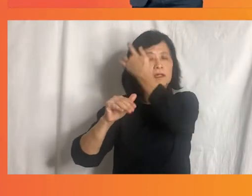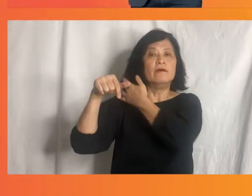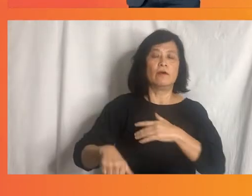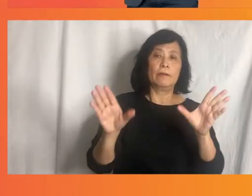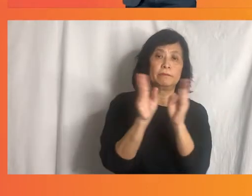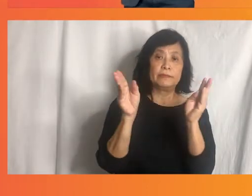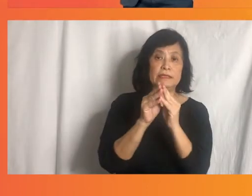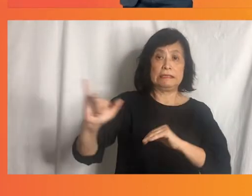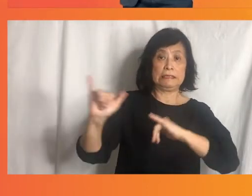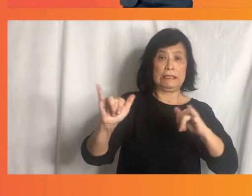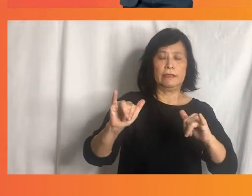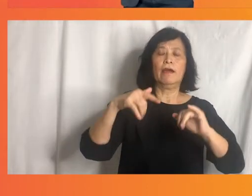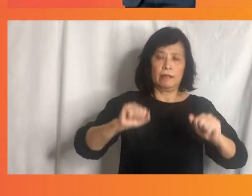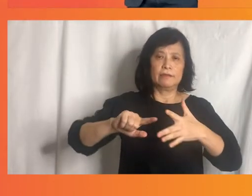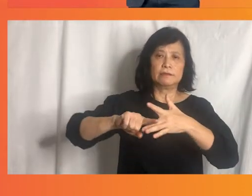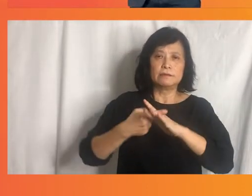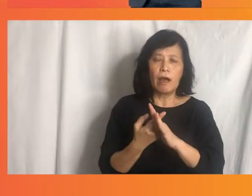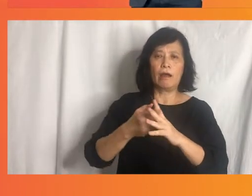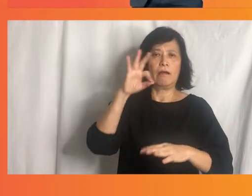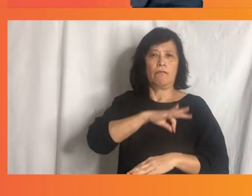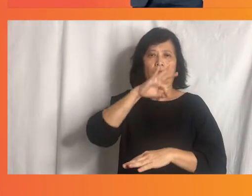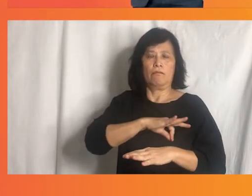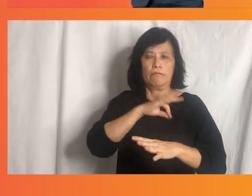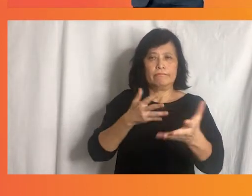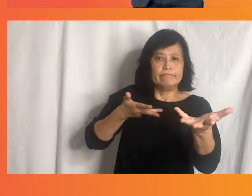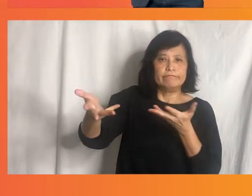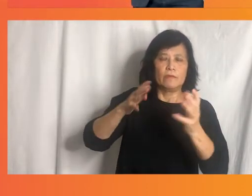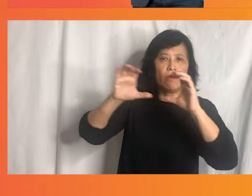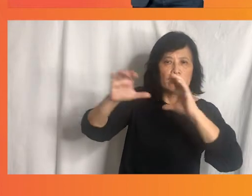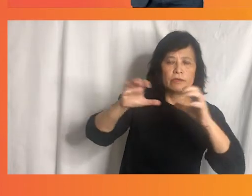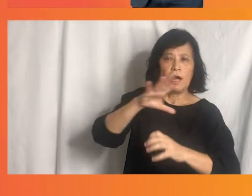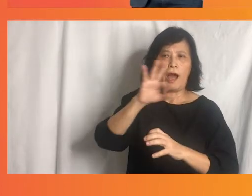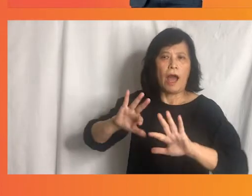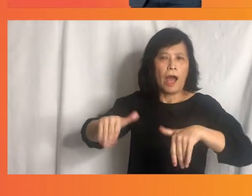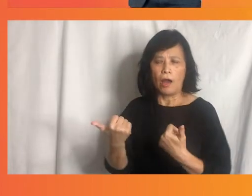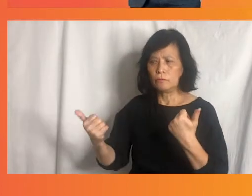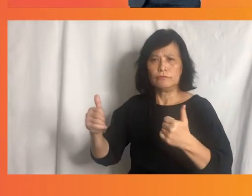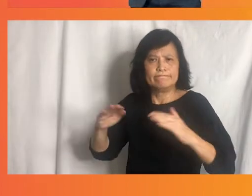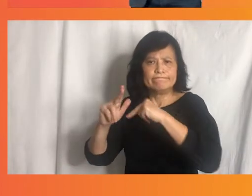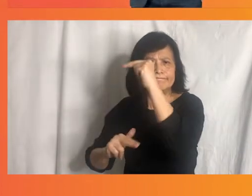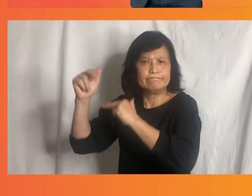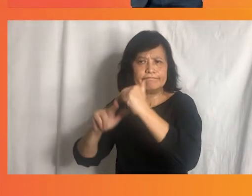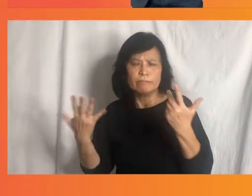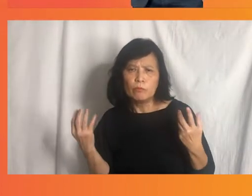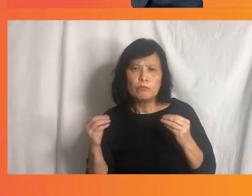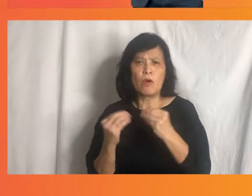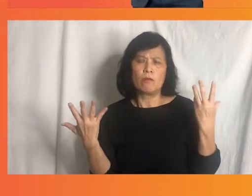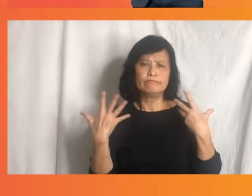this, we can start some meaningful conversations on how we can build a more inclusive and active environment for children with disabilities.